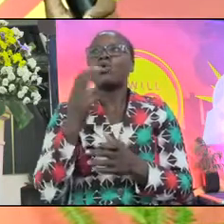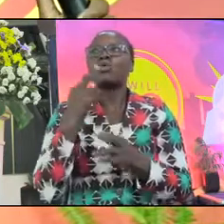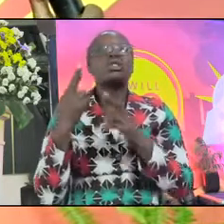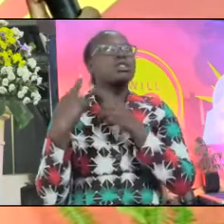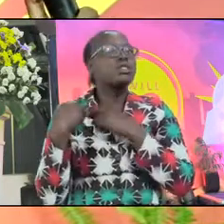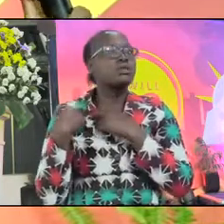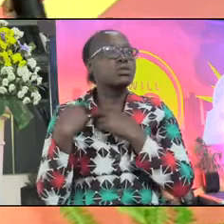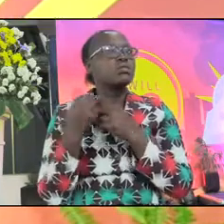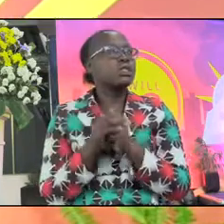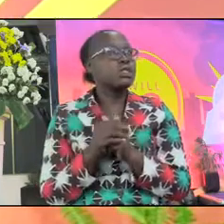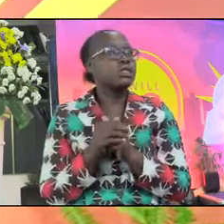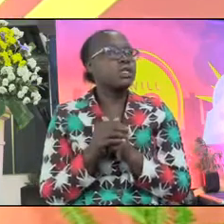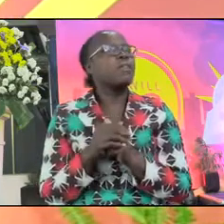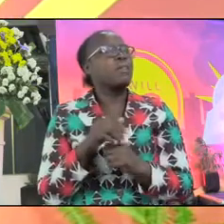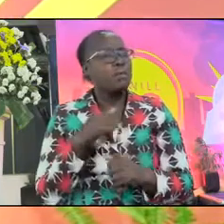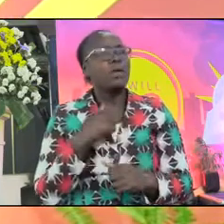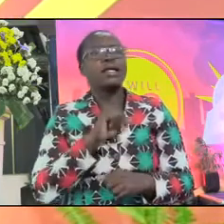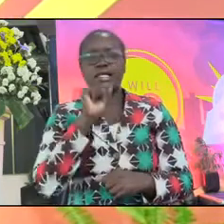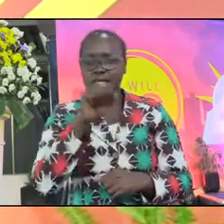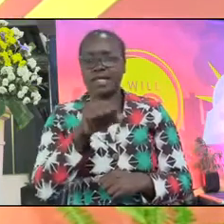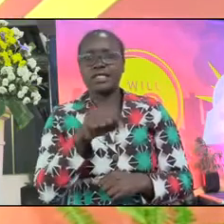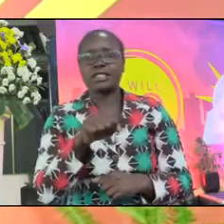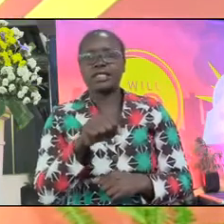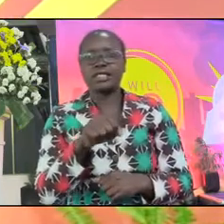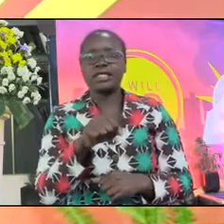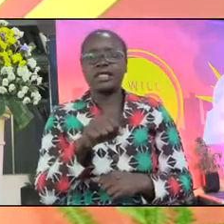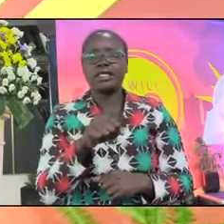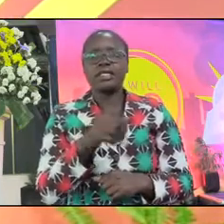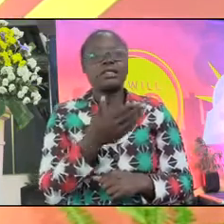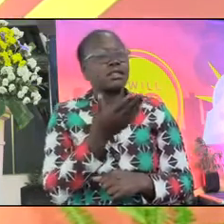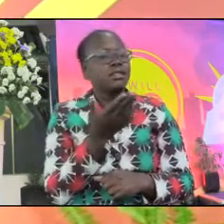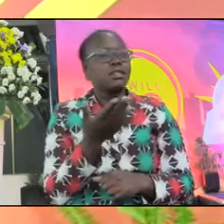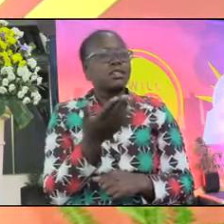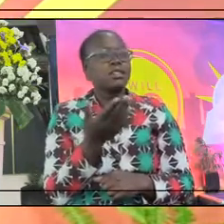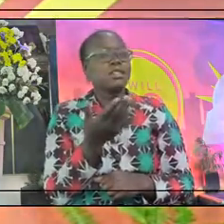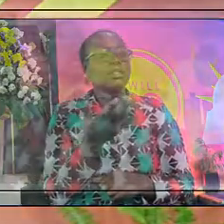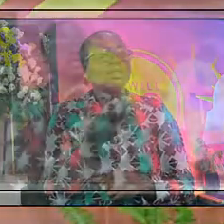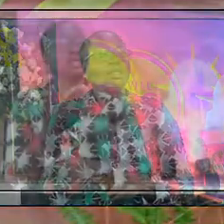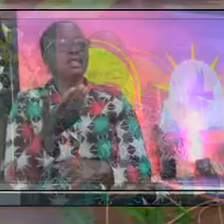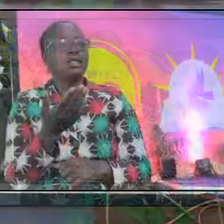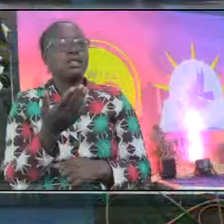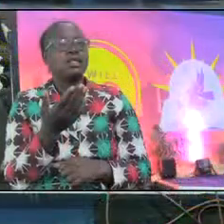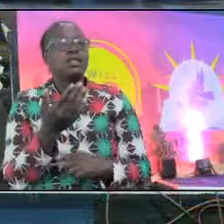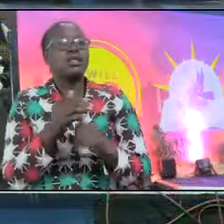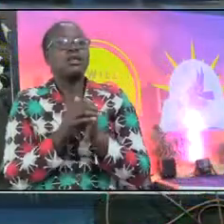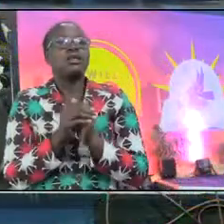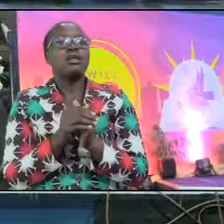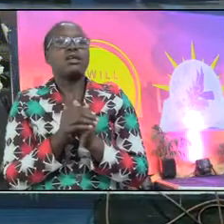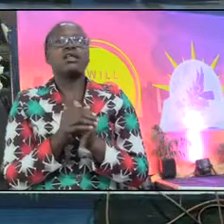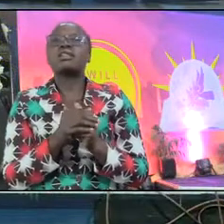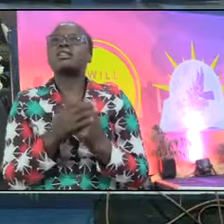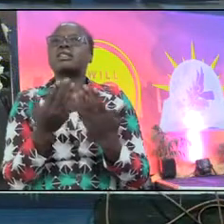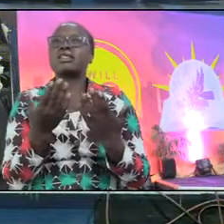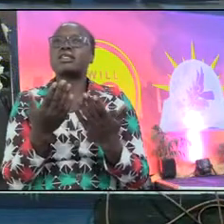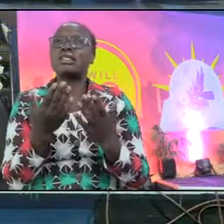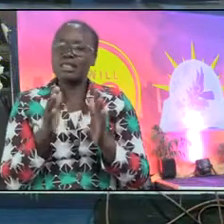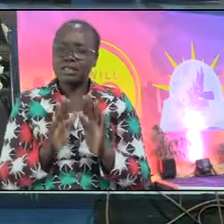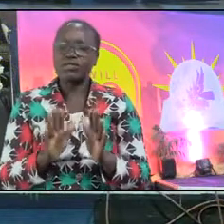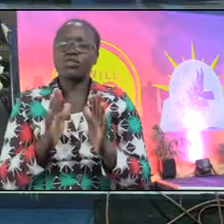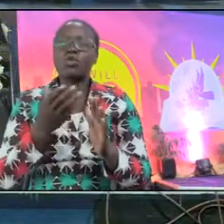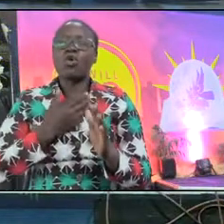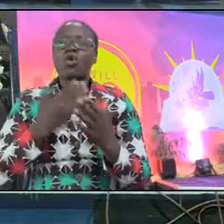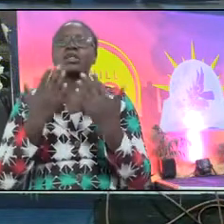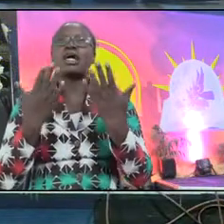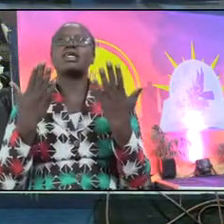Whose? Yes. They threw it with what? their own hands,